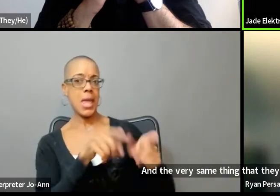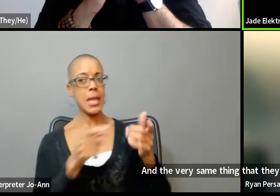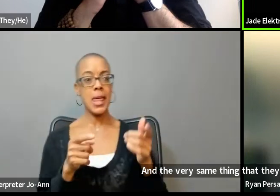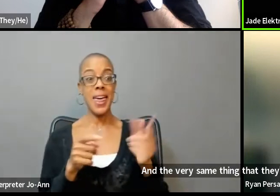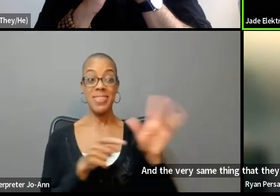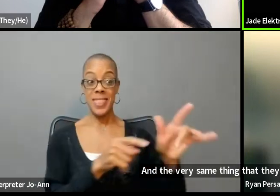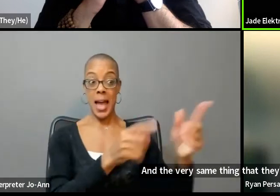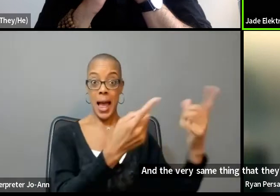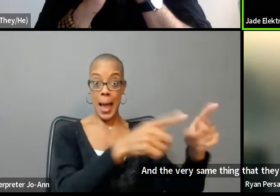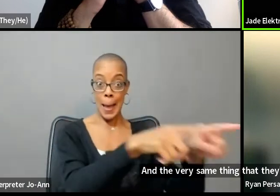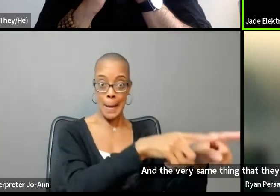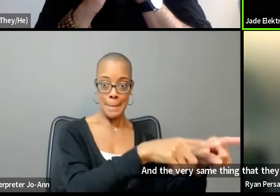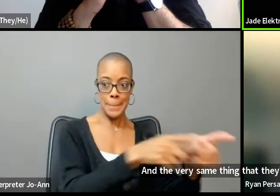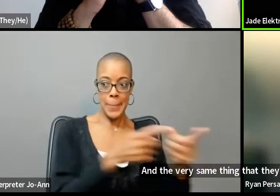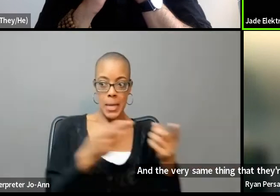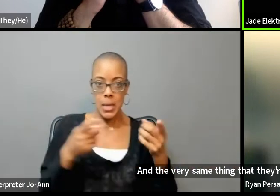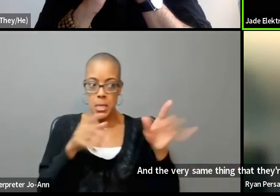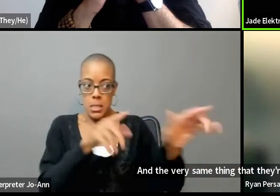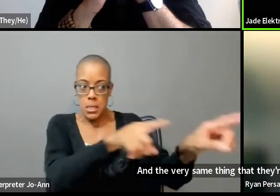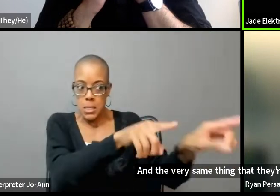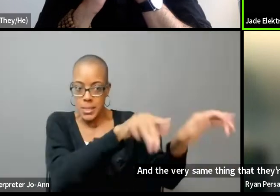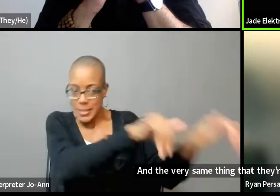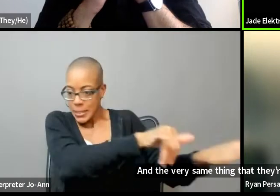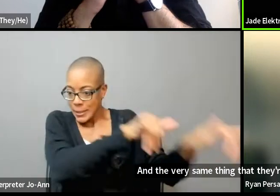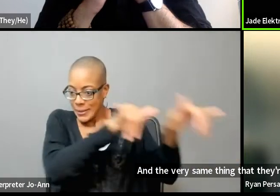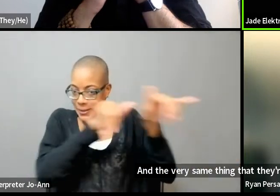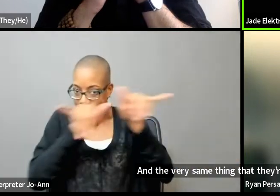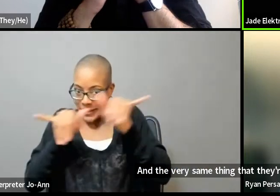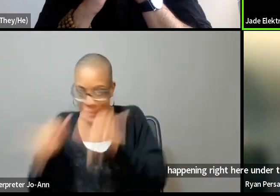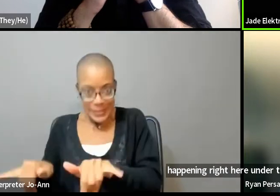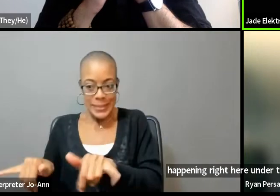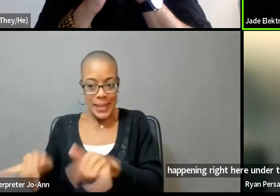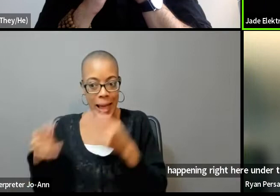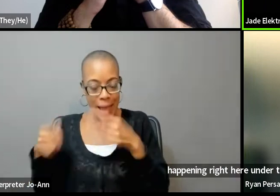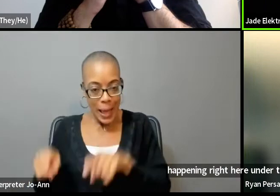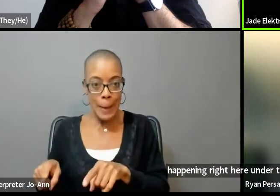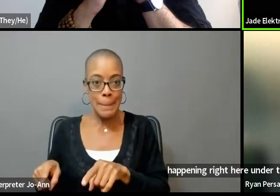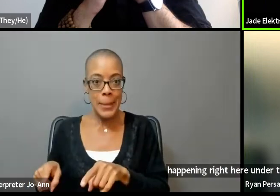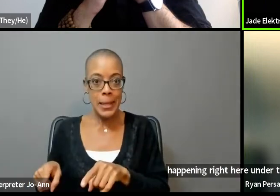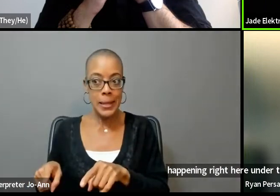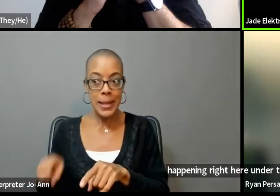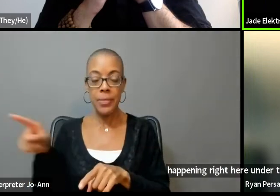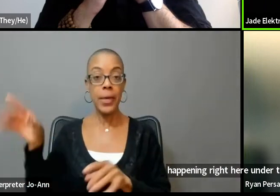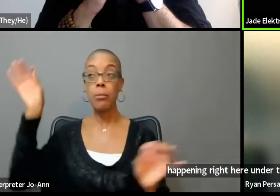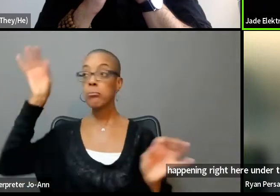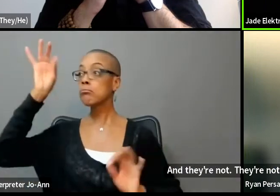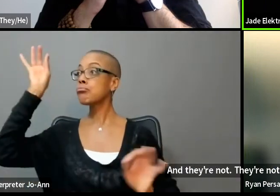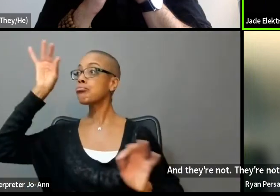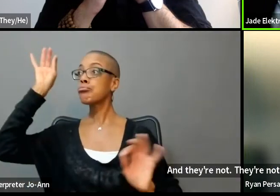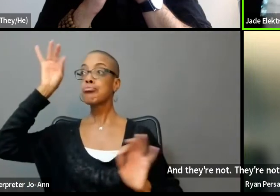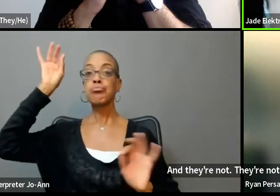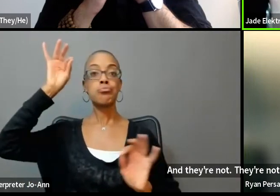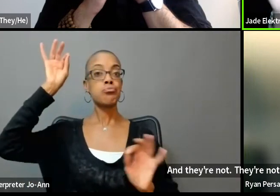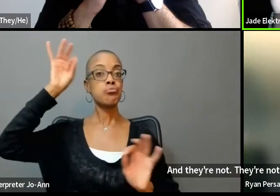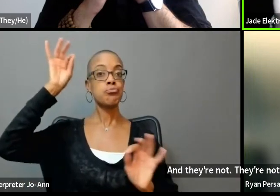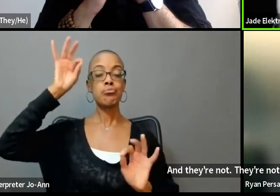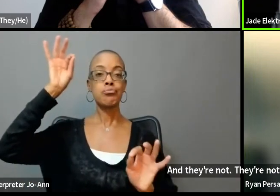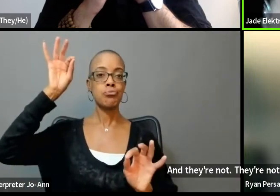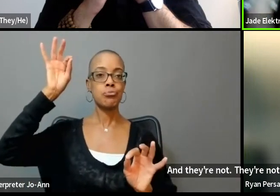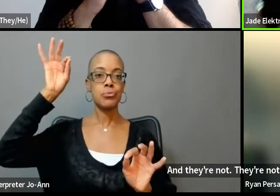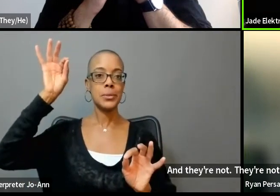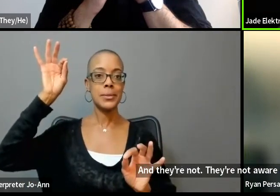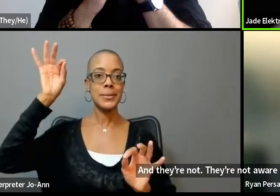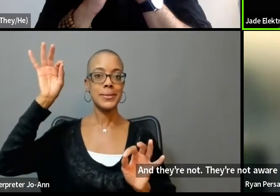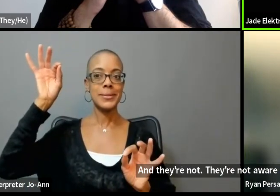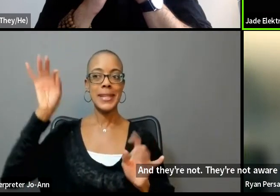happening right here under their nose, and they're not aware of it, and they're under the spell that like,